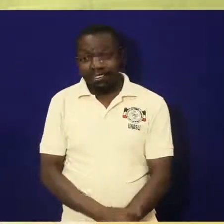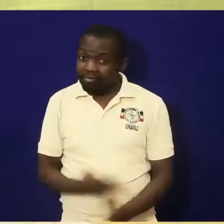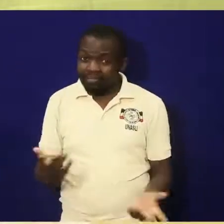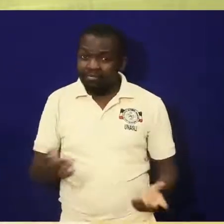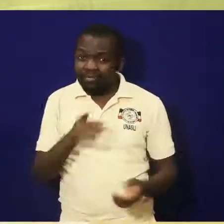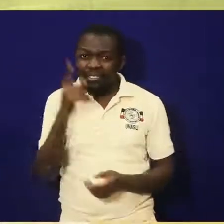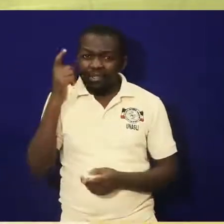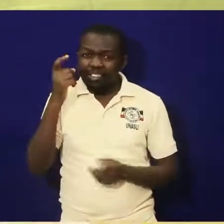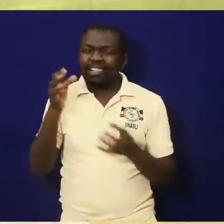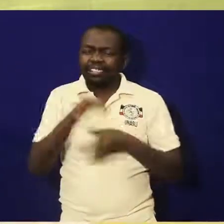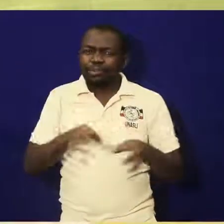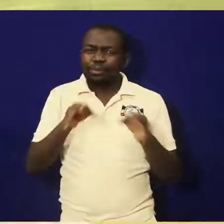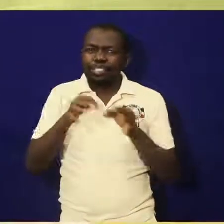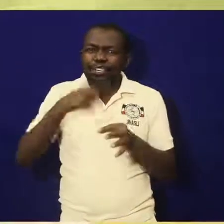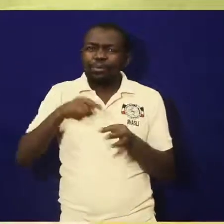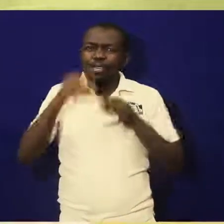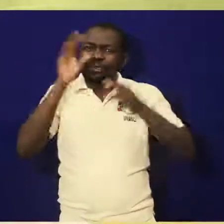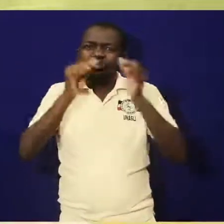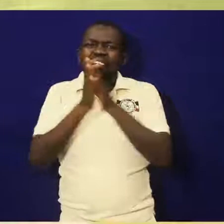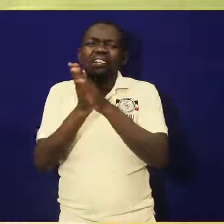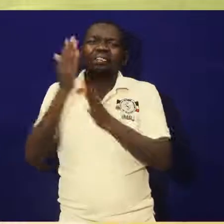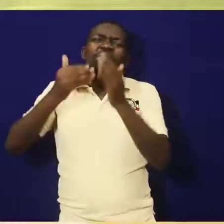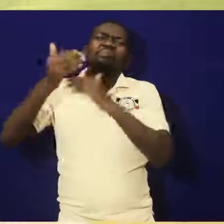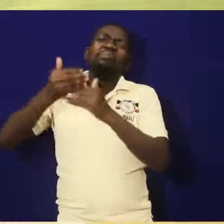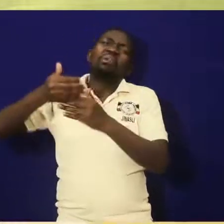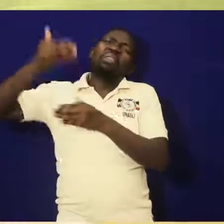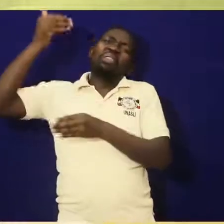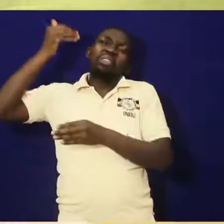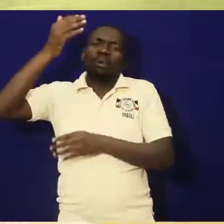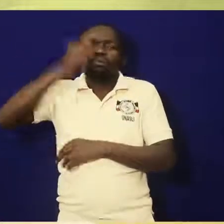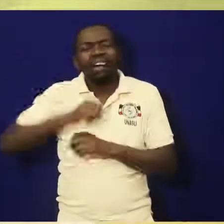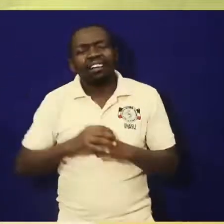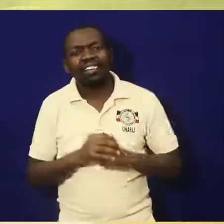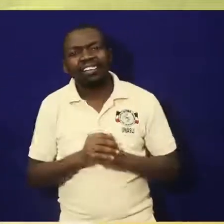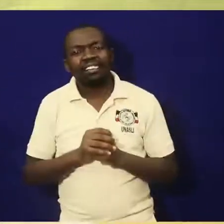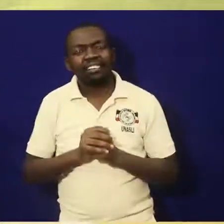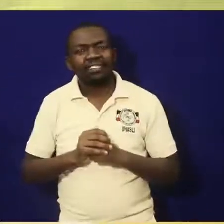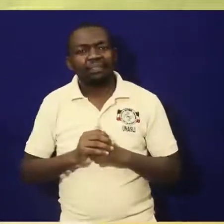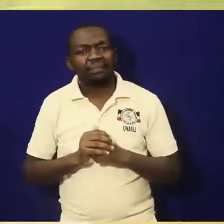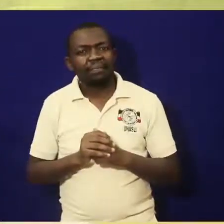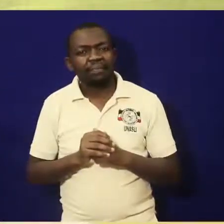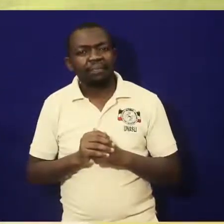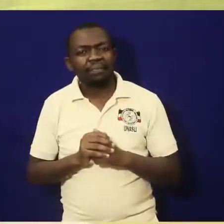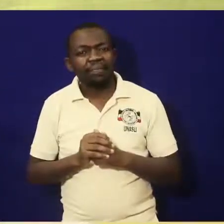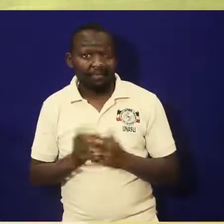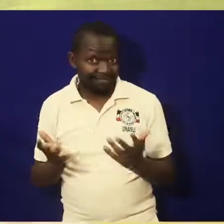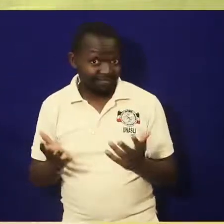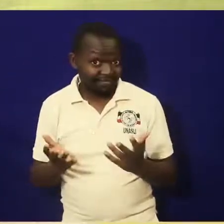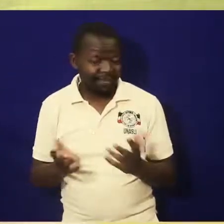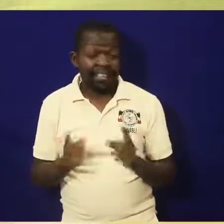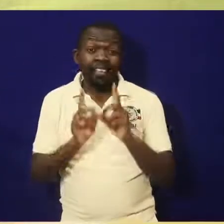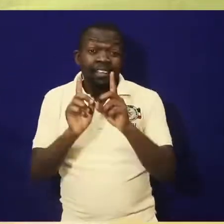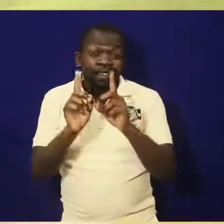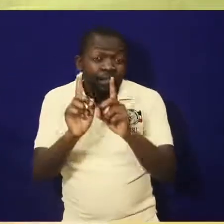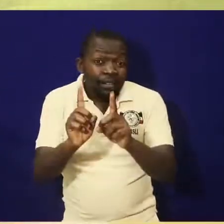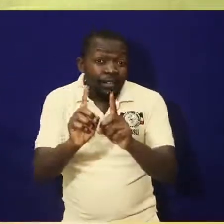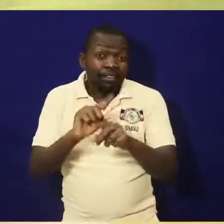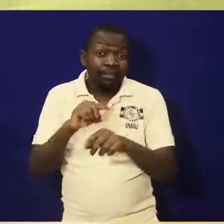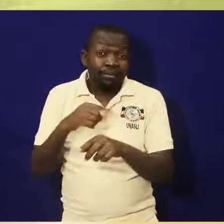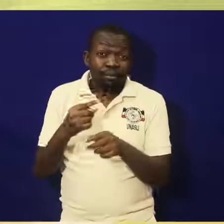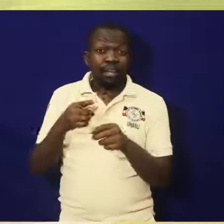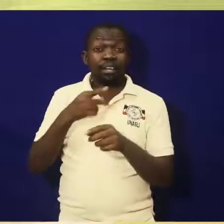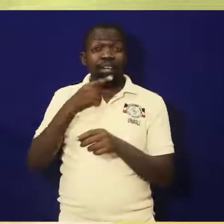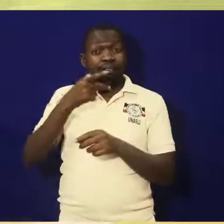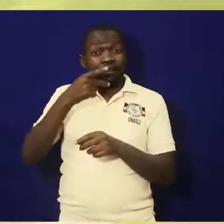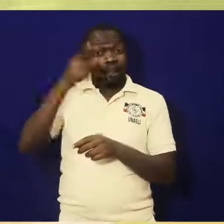Why do you think it is important to learn about past events? Okay, when Grandpa